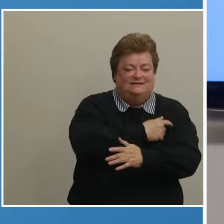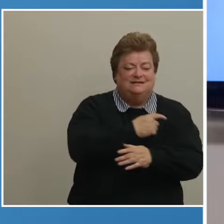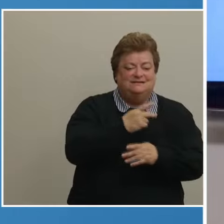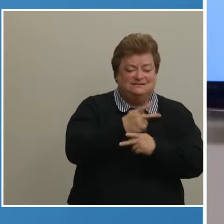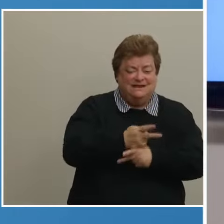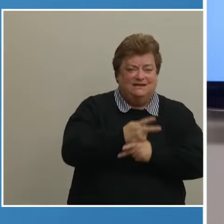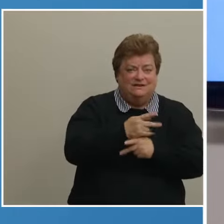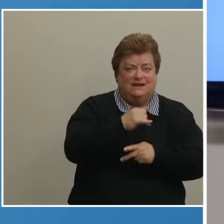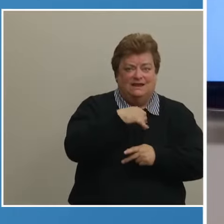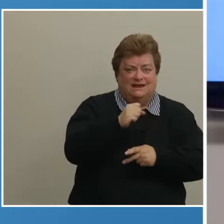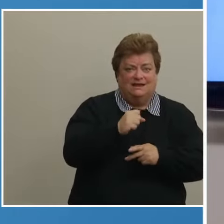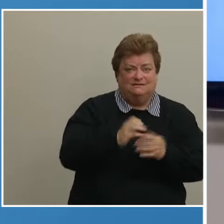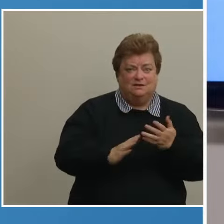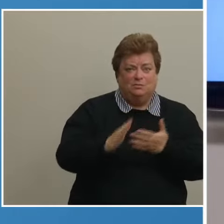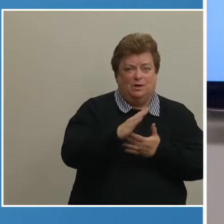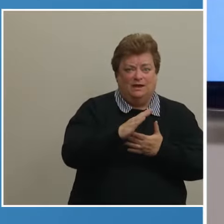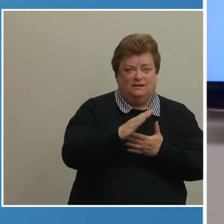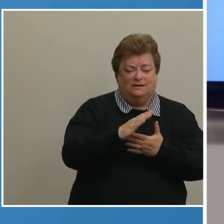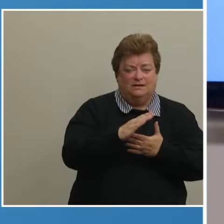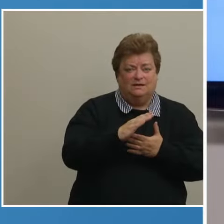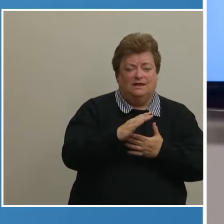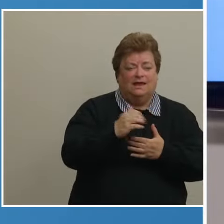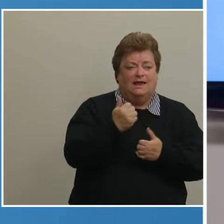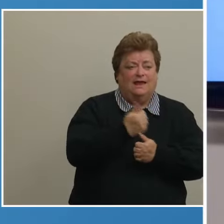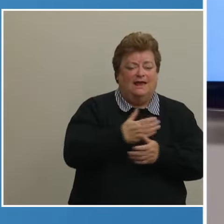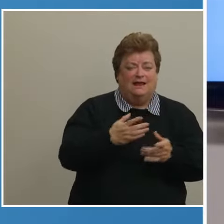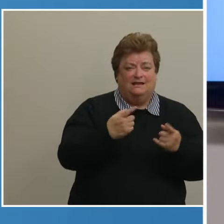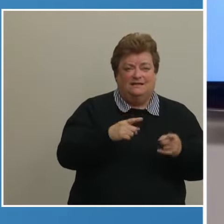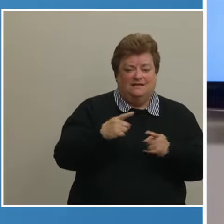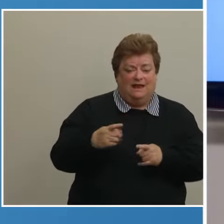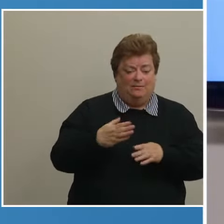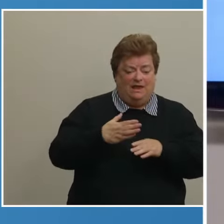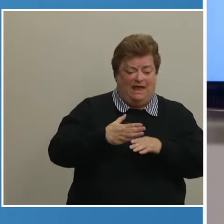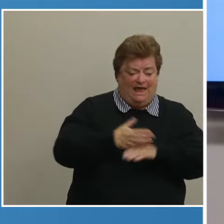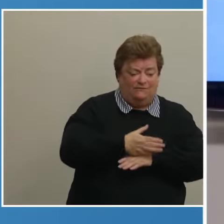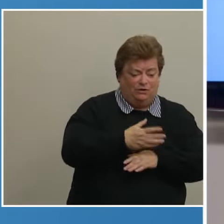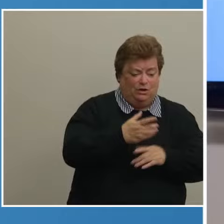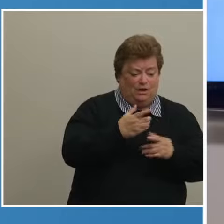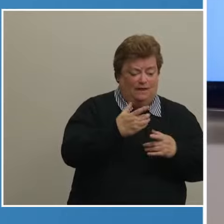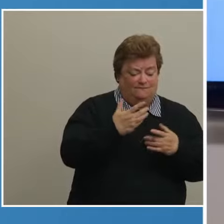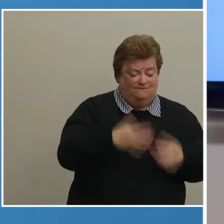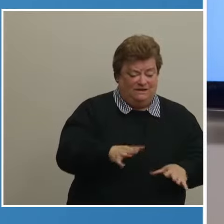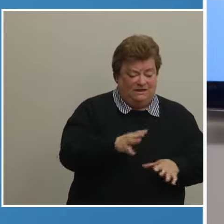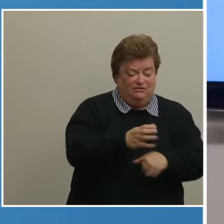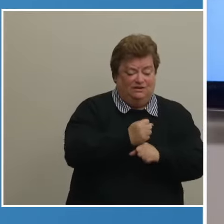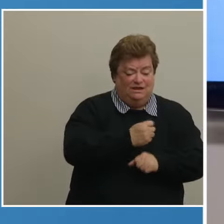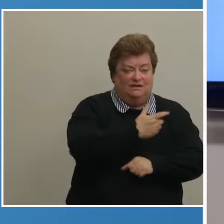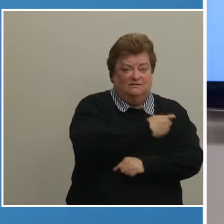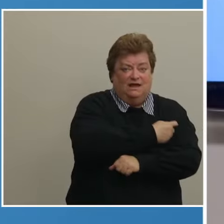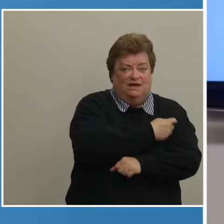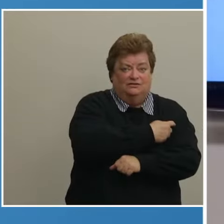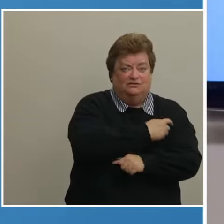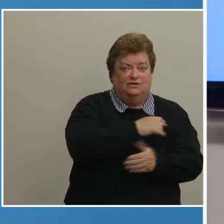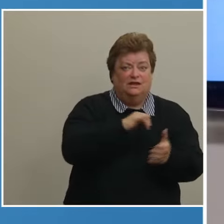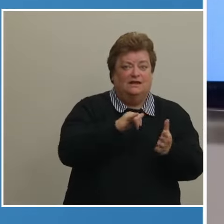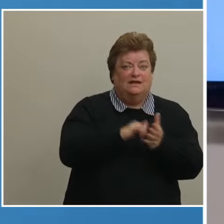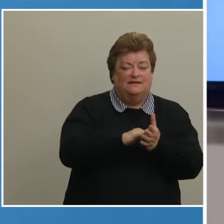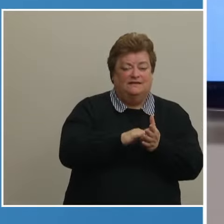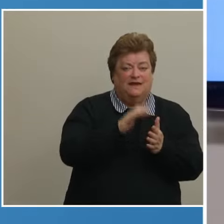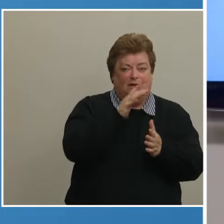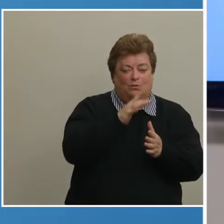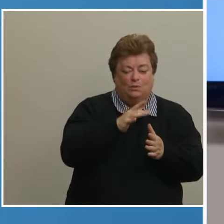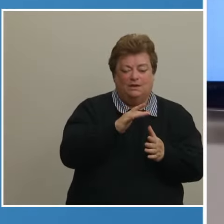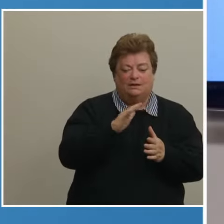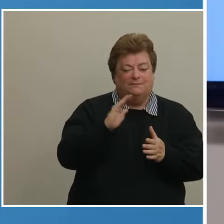priority. Any incident that occurs following the vaccination is taken very seriously. These adverse events appear to be